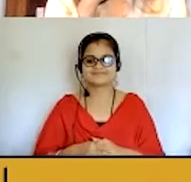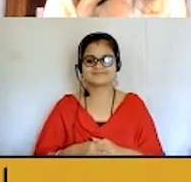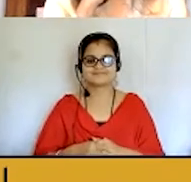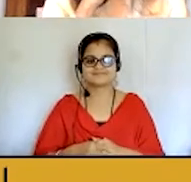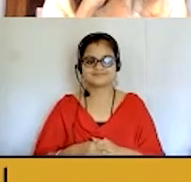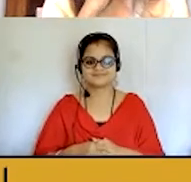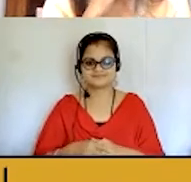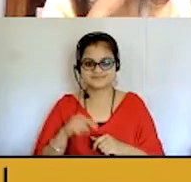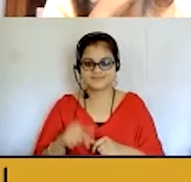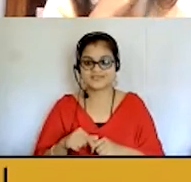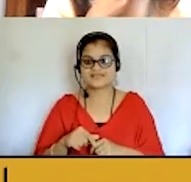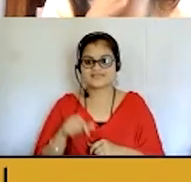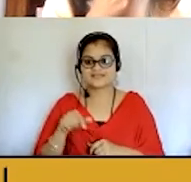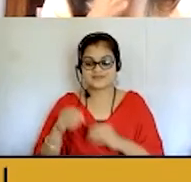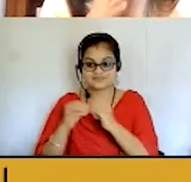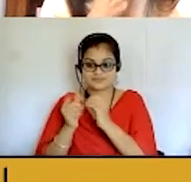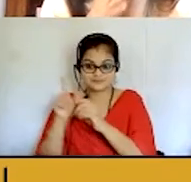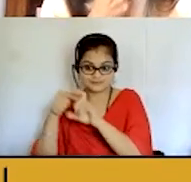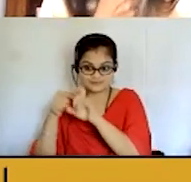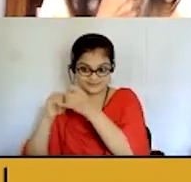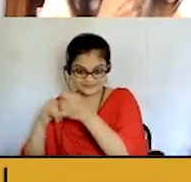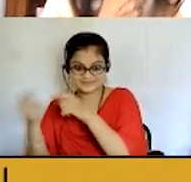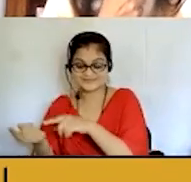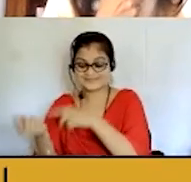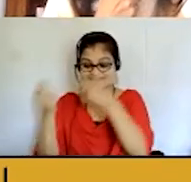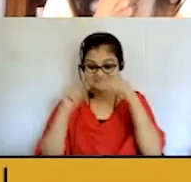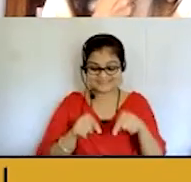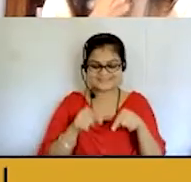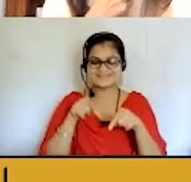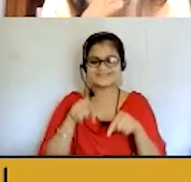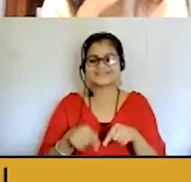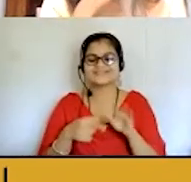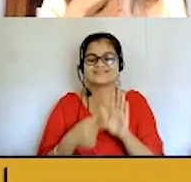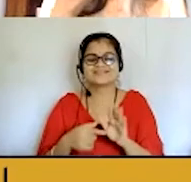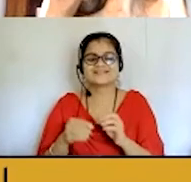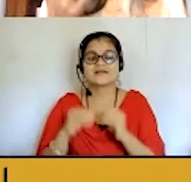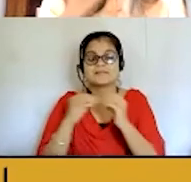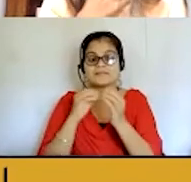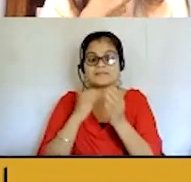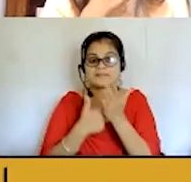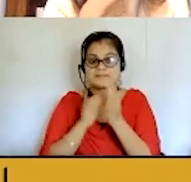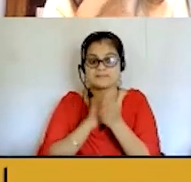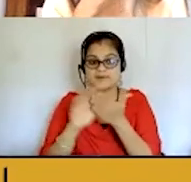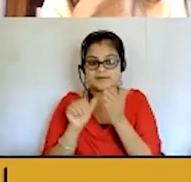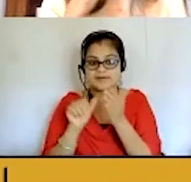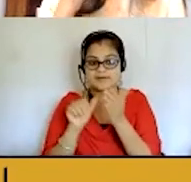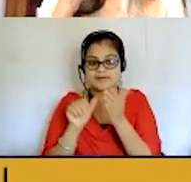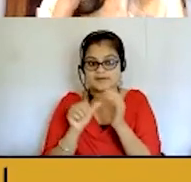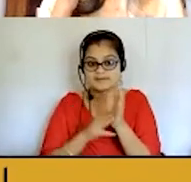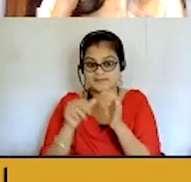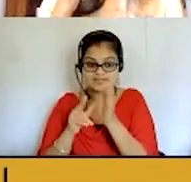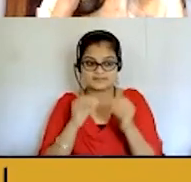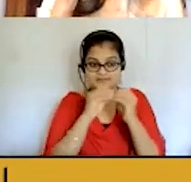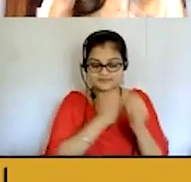So from the blues to this sculpture of Brahmani, from our pre-modern section, that